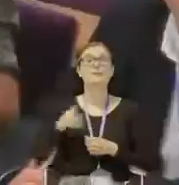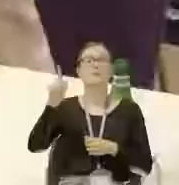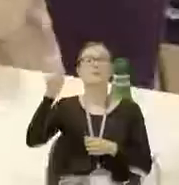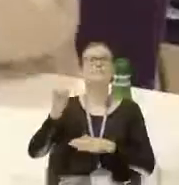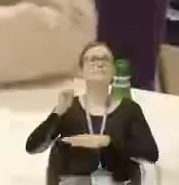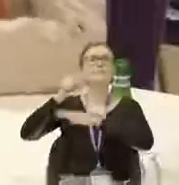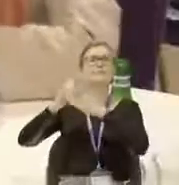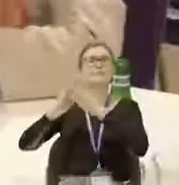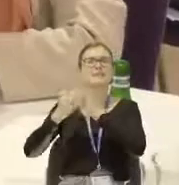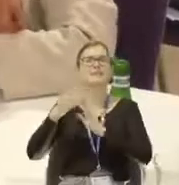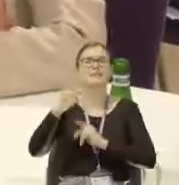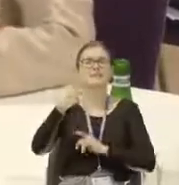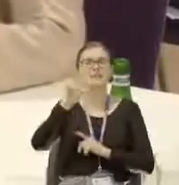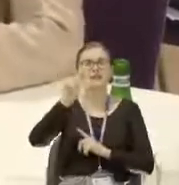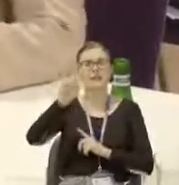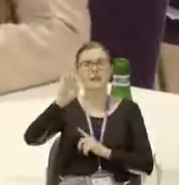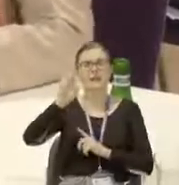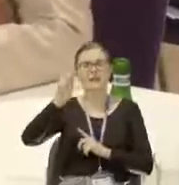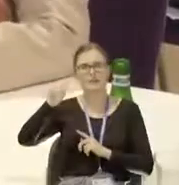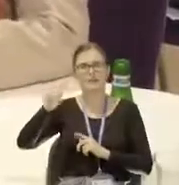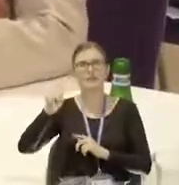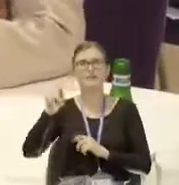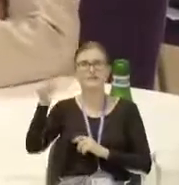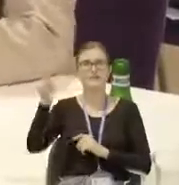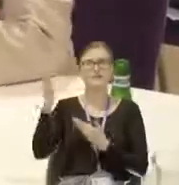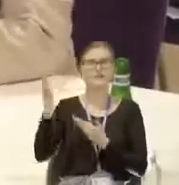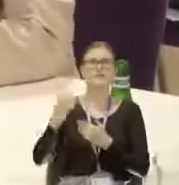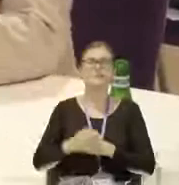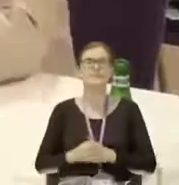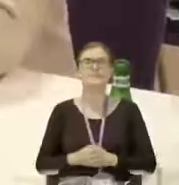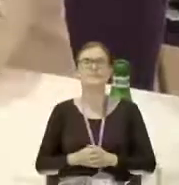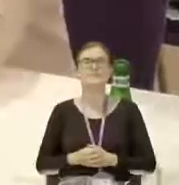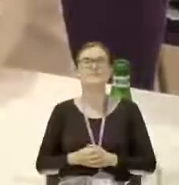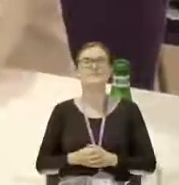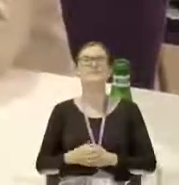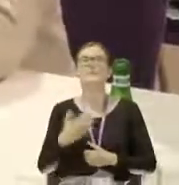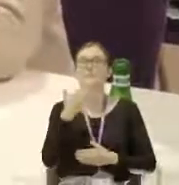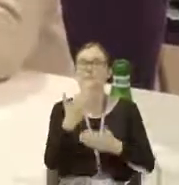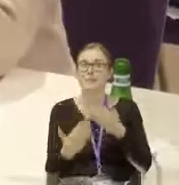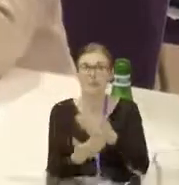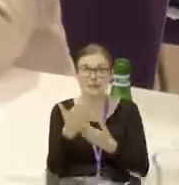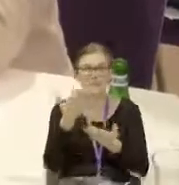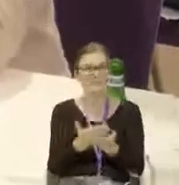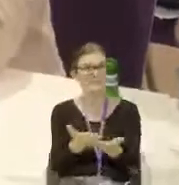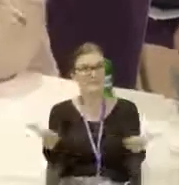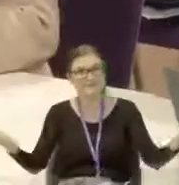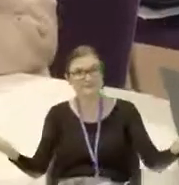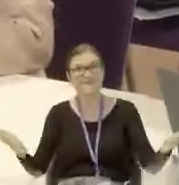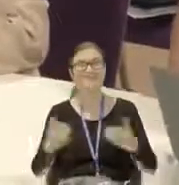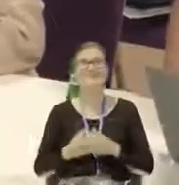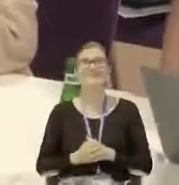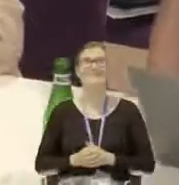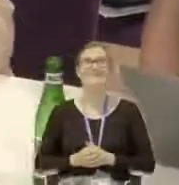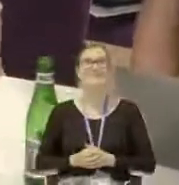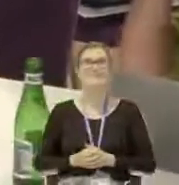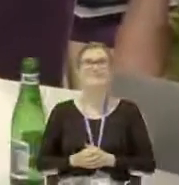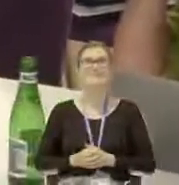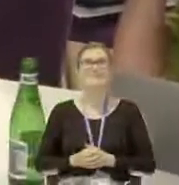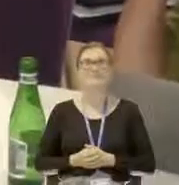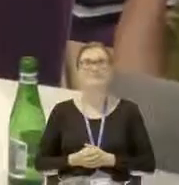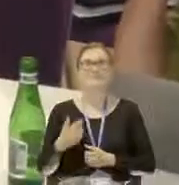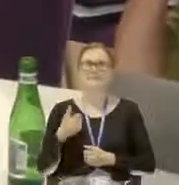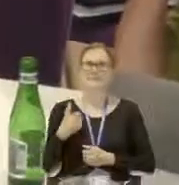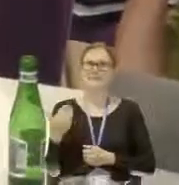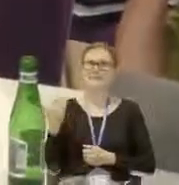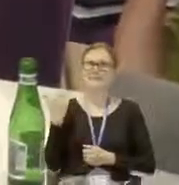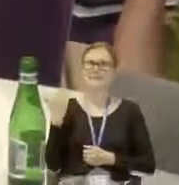Thank you. Good afternoon, ladies and gentlemen. I have recently been moved to a new town. This is